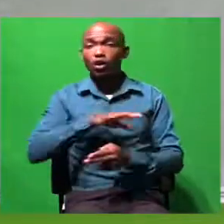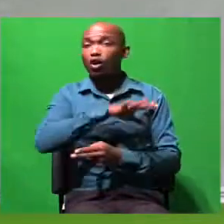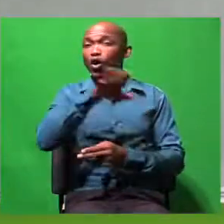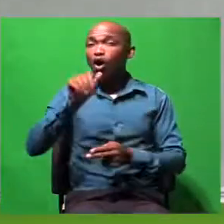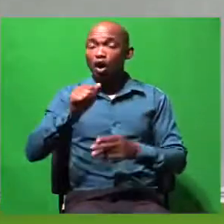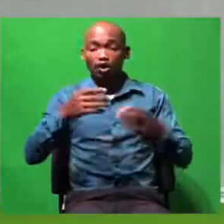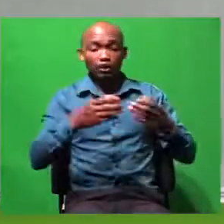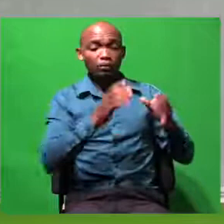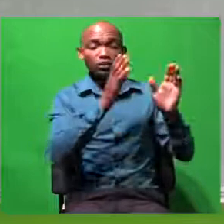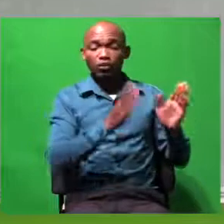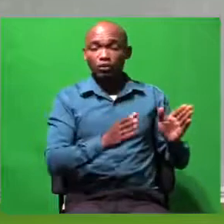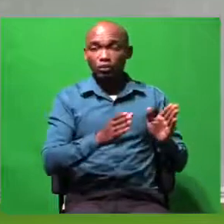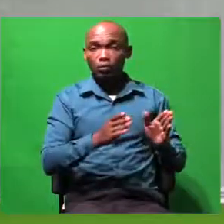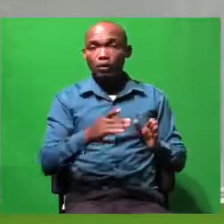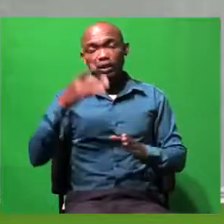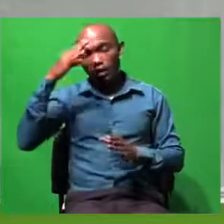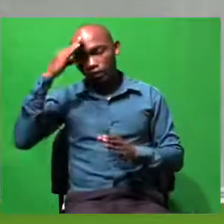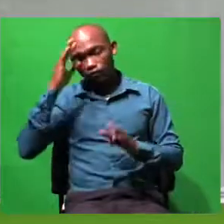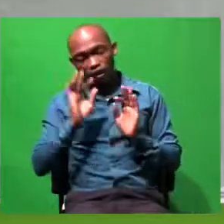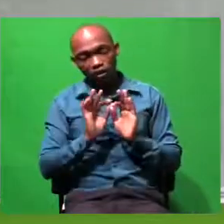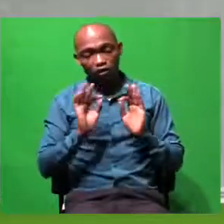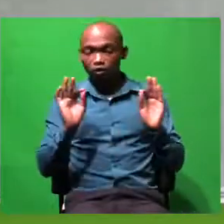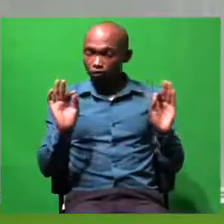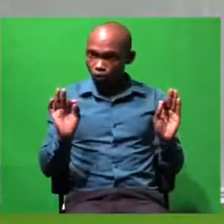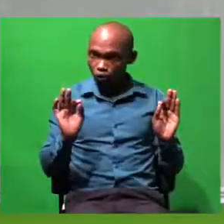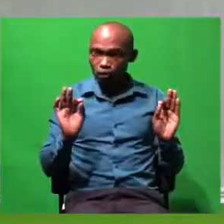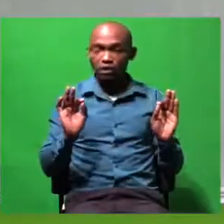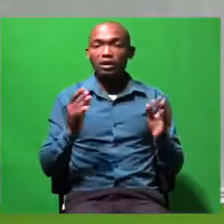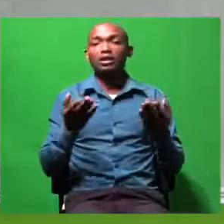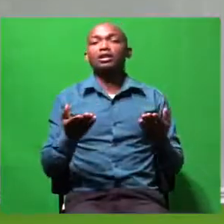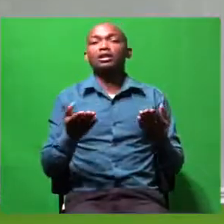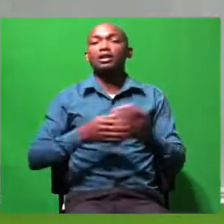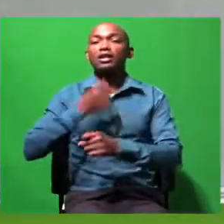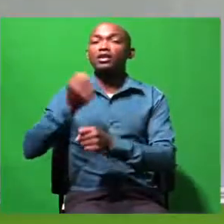those special groups can feel that they are doing, or they are